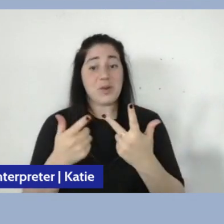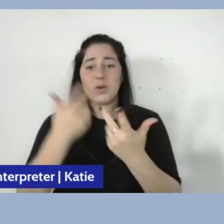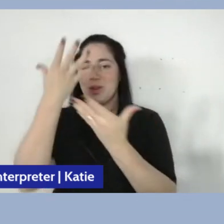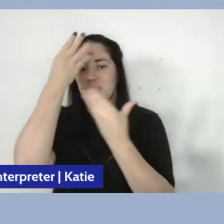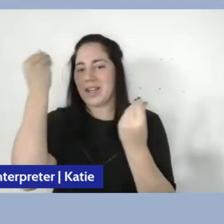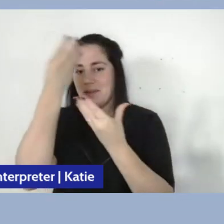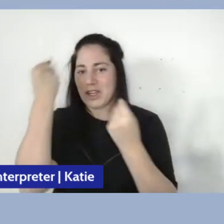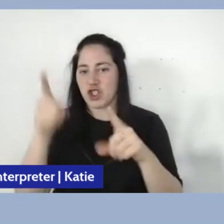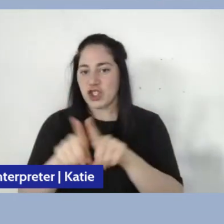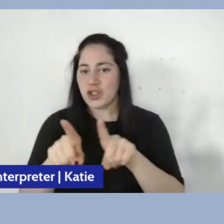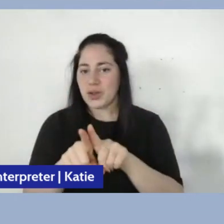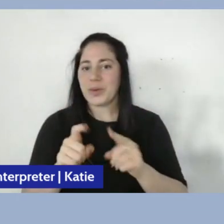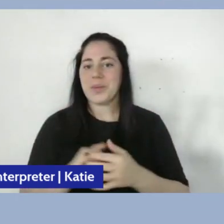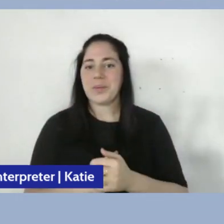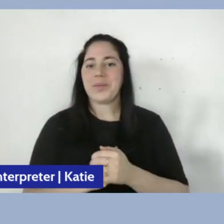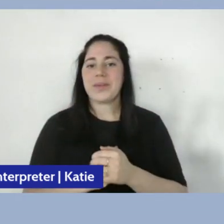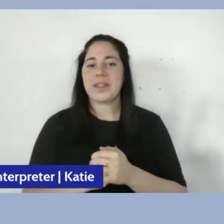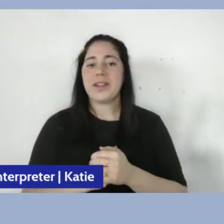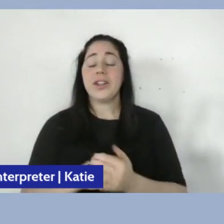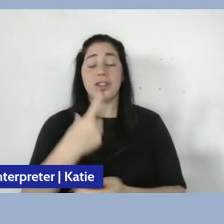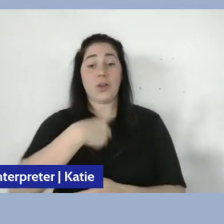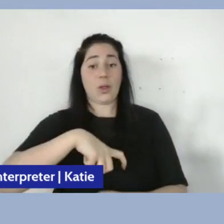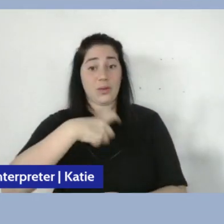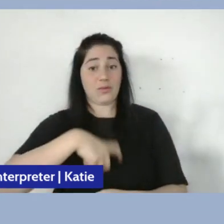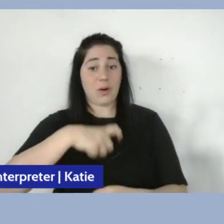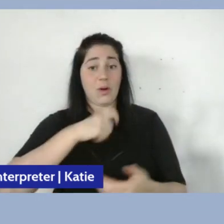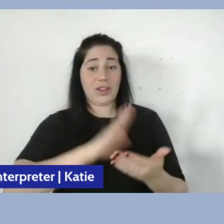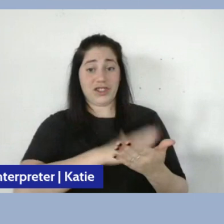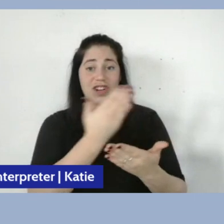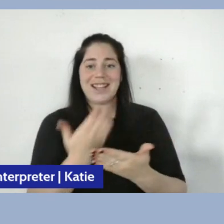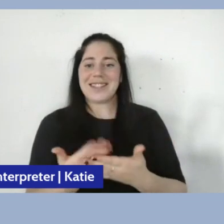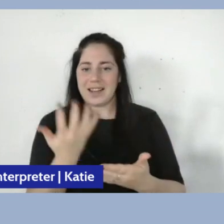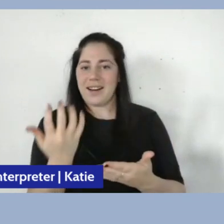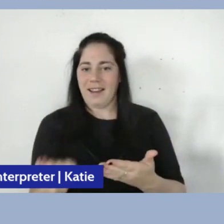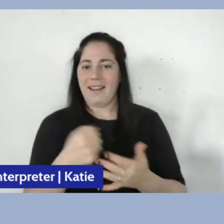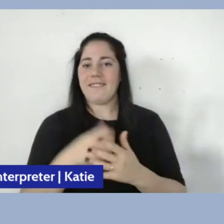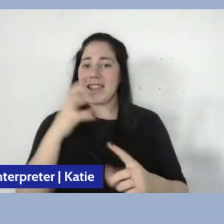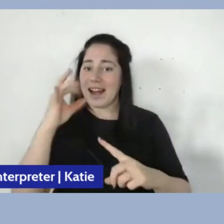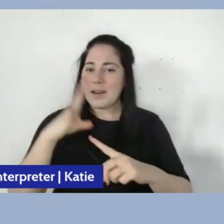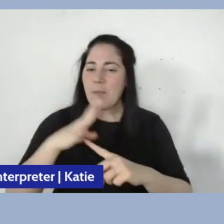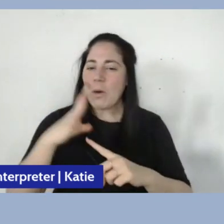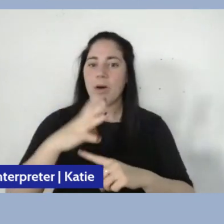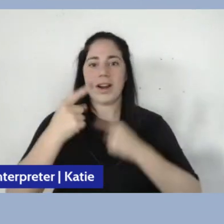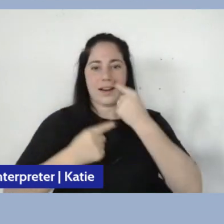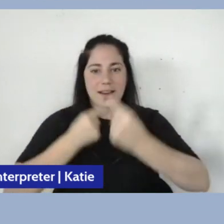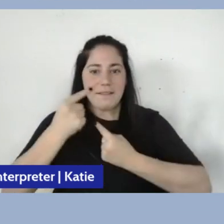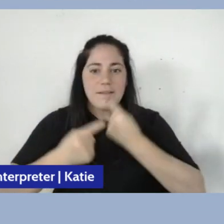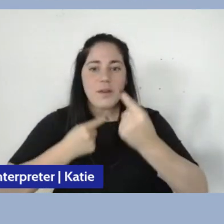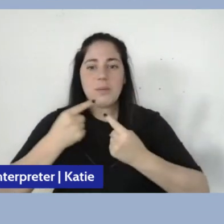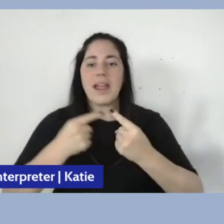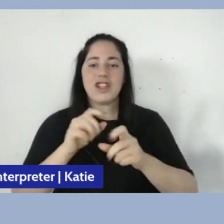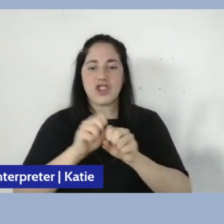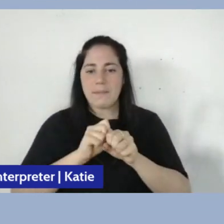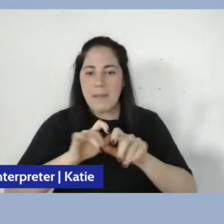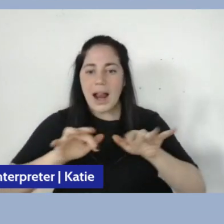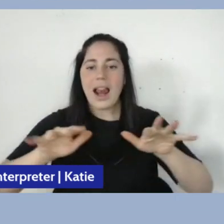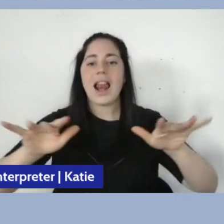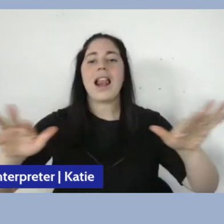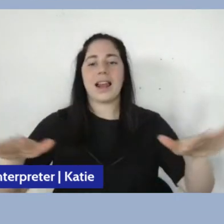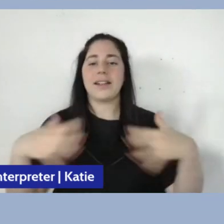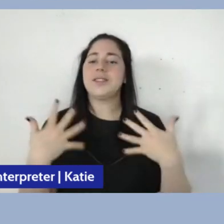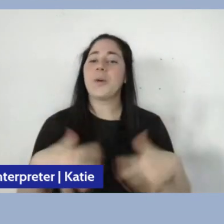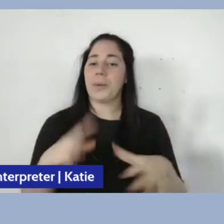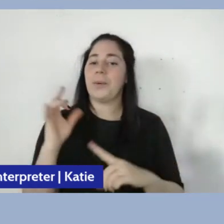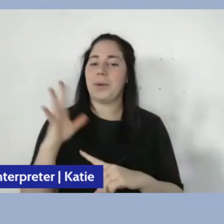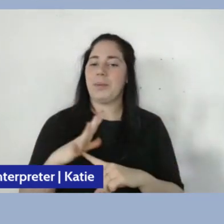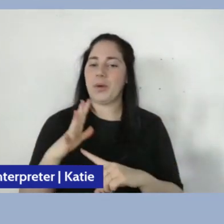the role that translators are playing in actually getting that really key information out to people is really vital. So